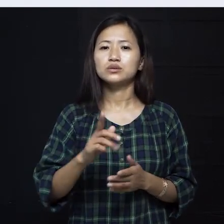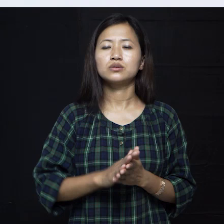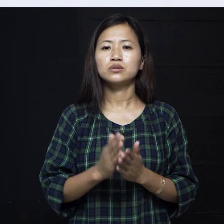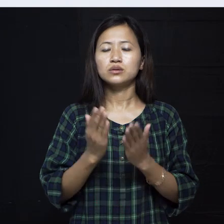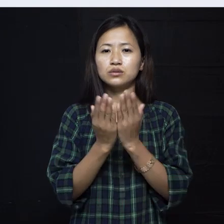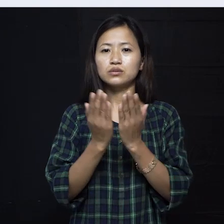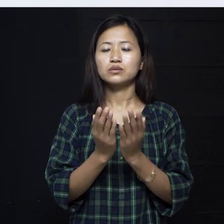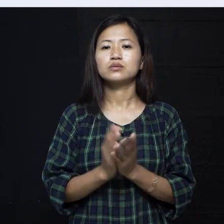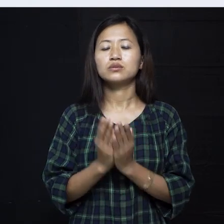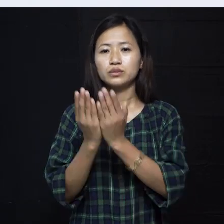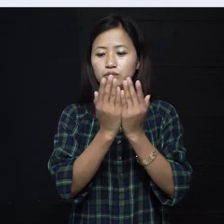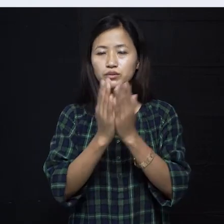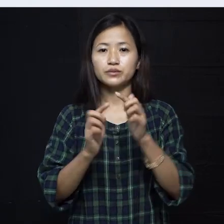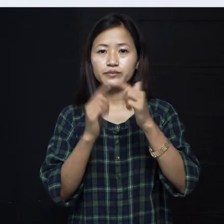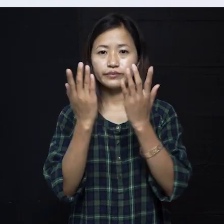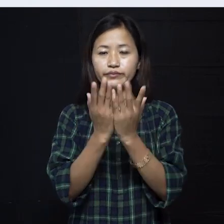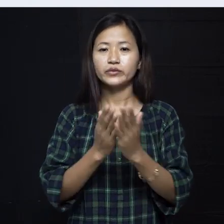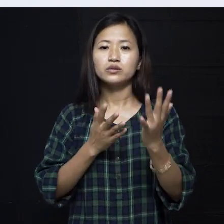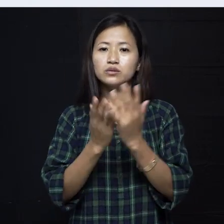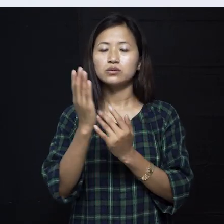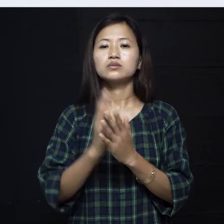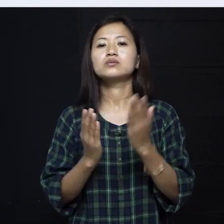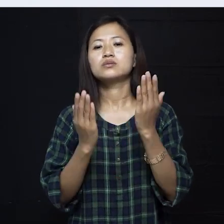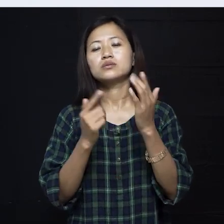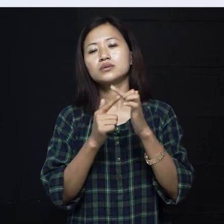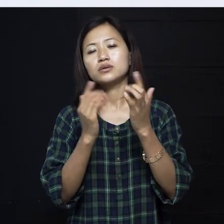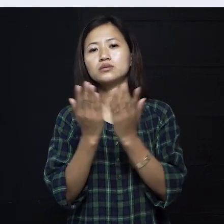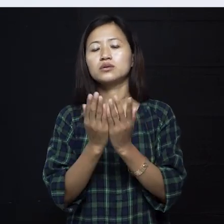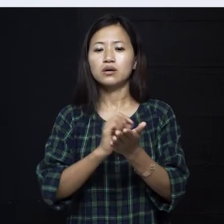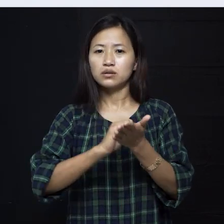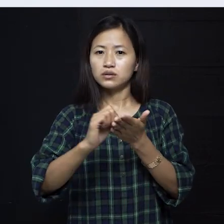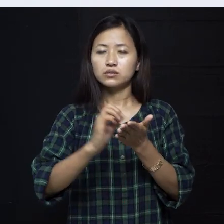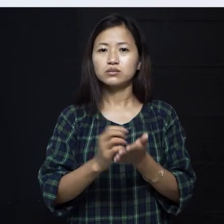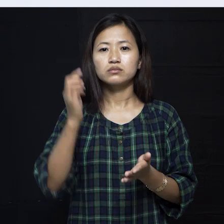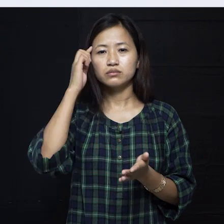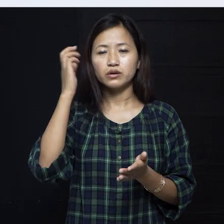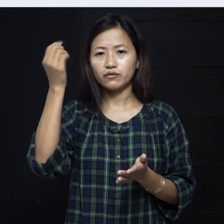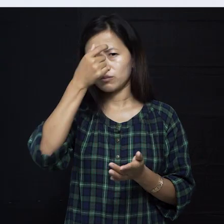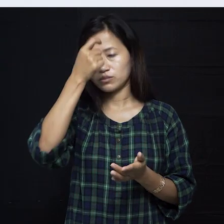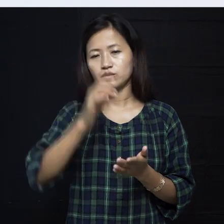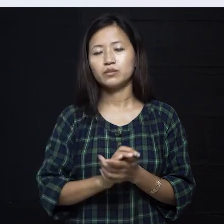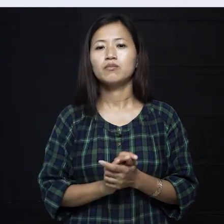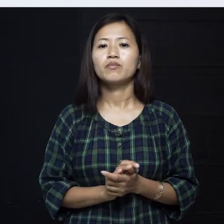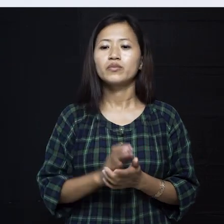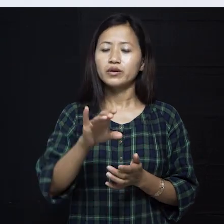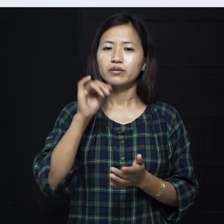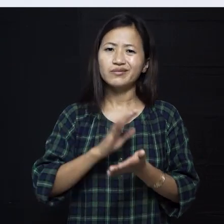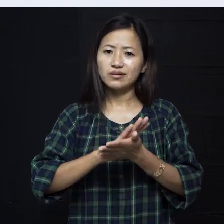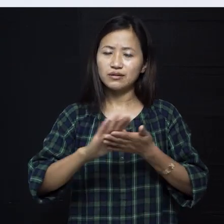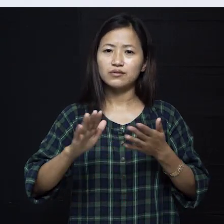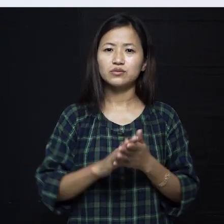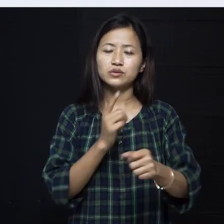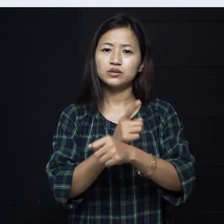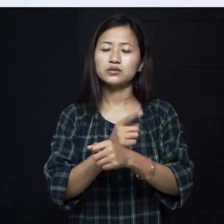you read your textbook, okay? Go through your textbook, underline those points that you have doubts on, and try to get it clarified